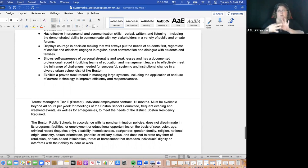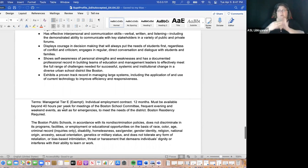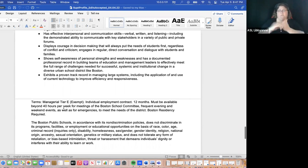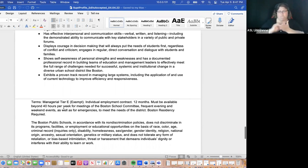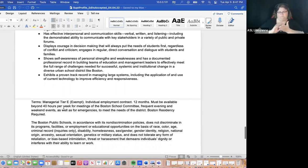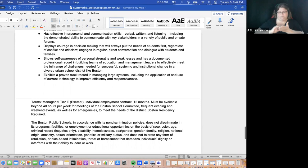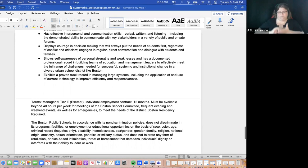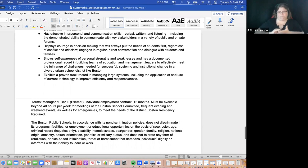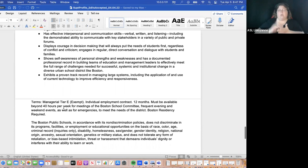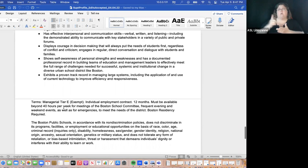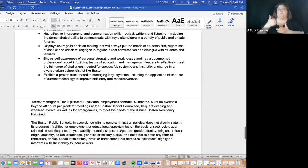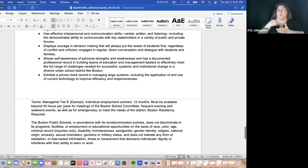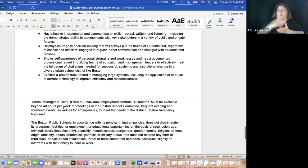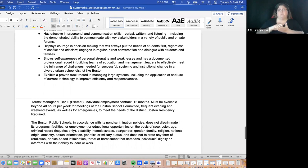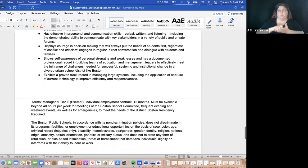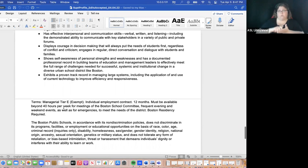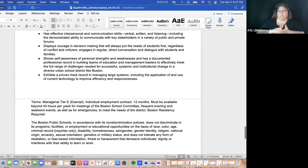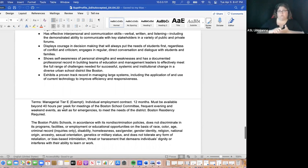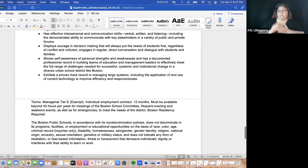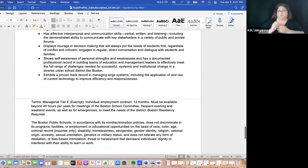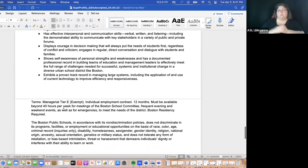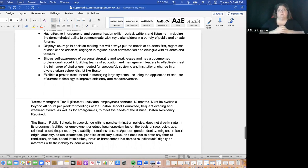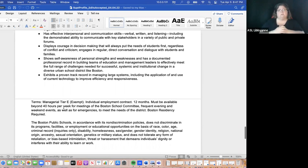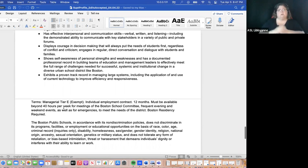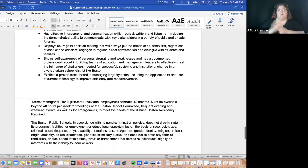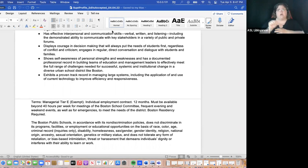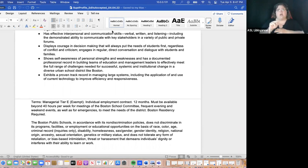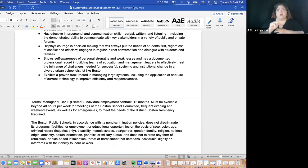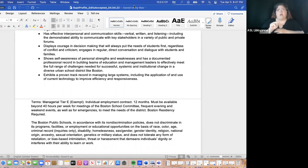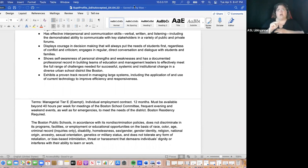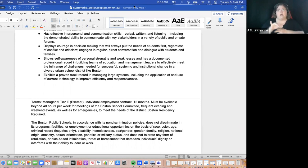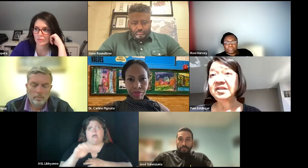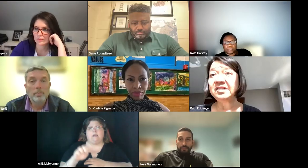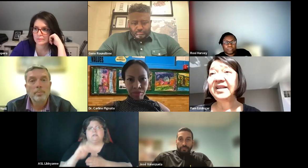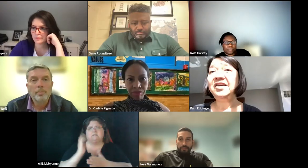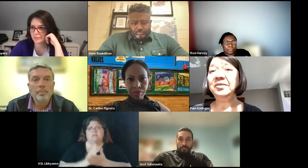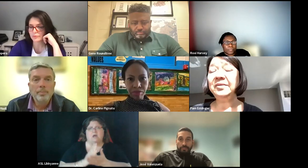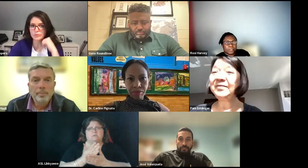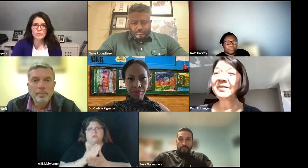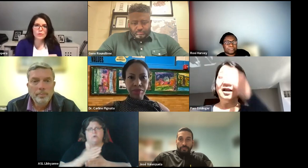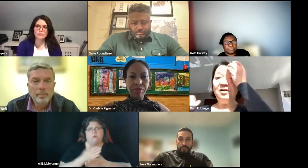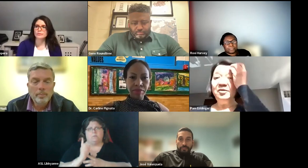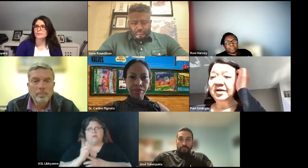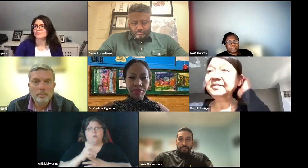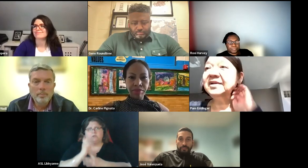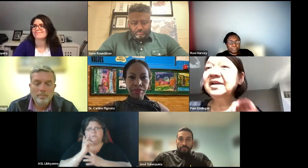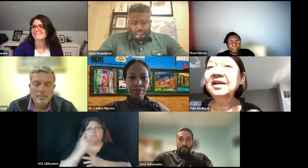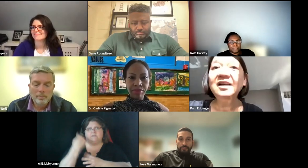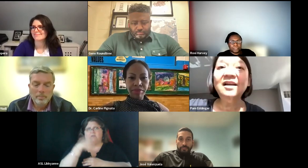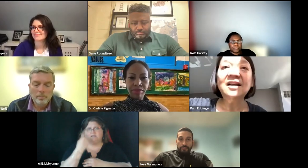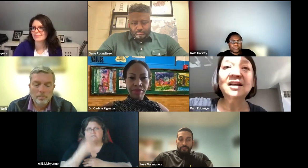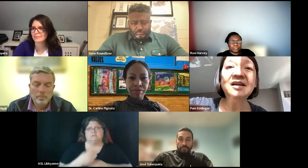so we come to and annie can you stop sharing for a minute so i can see people's faces thank you ah here we go